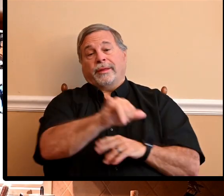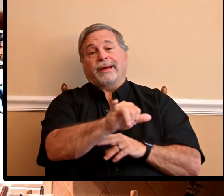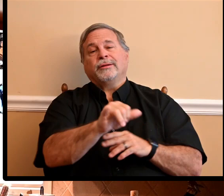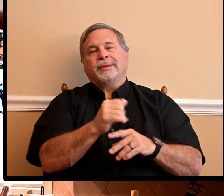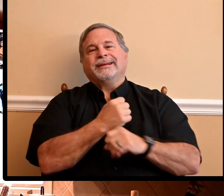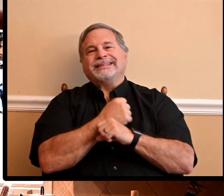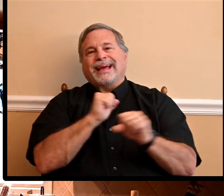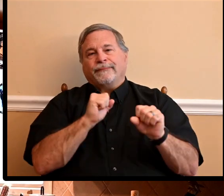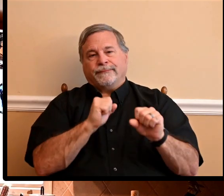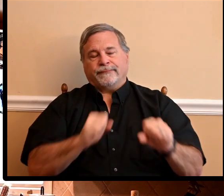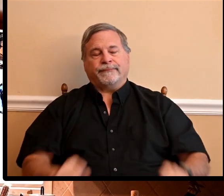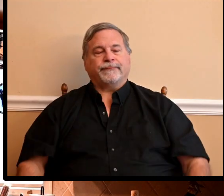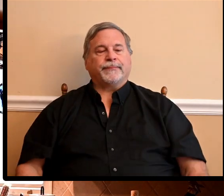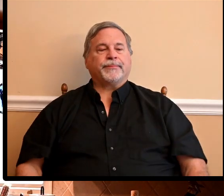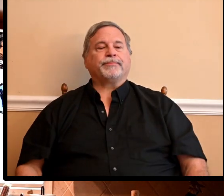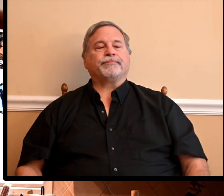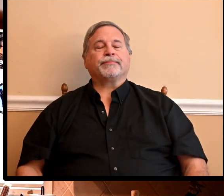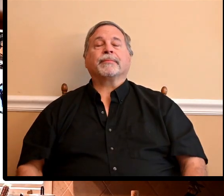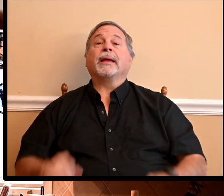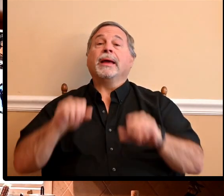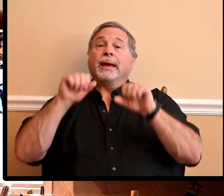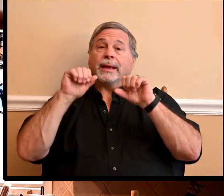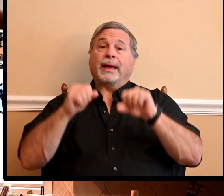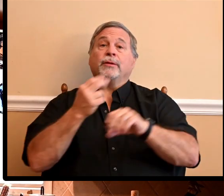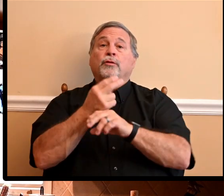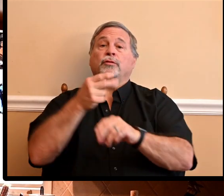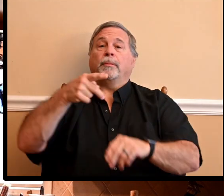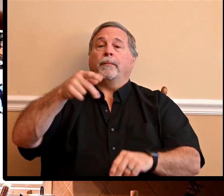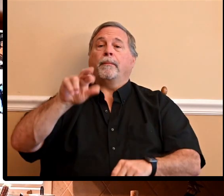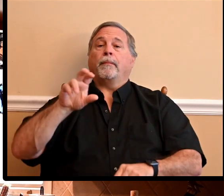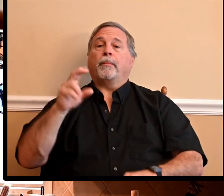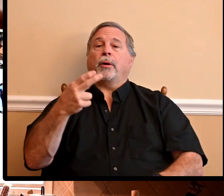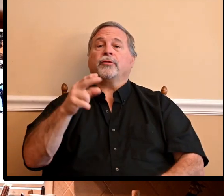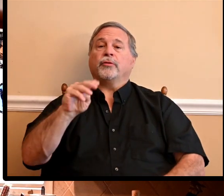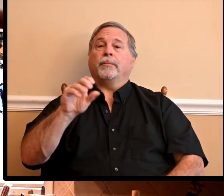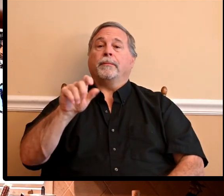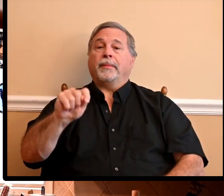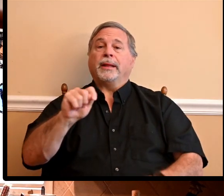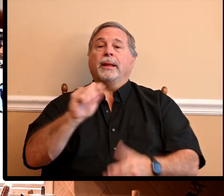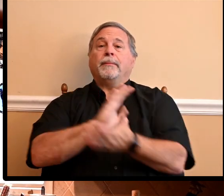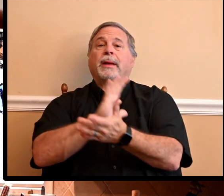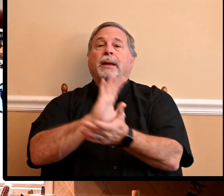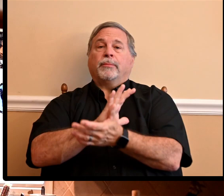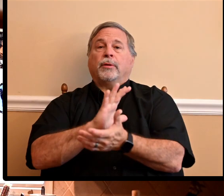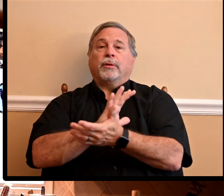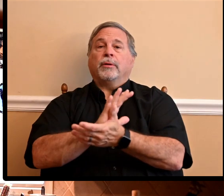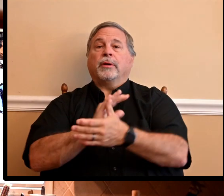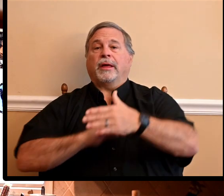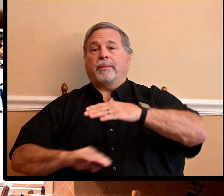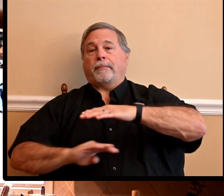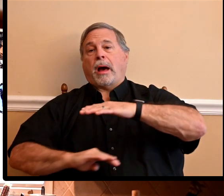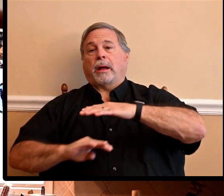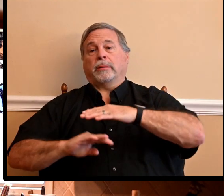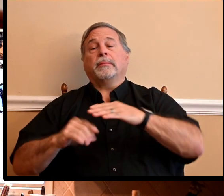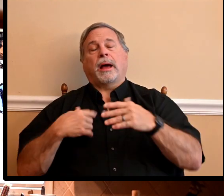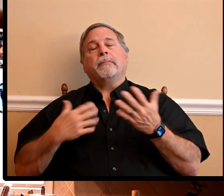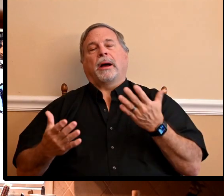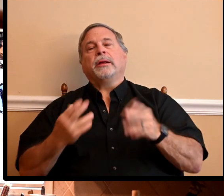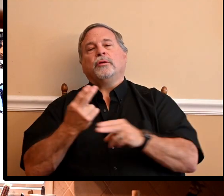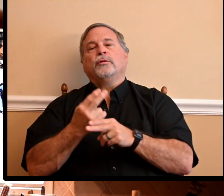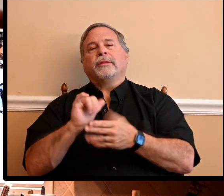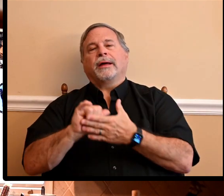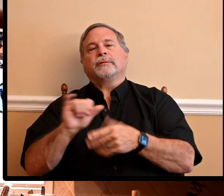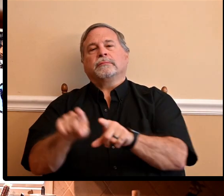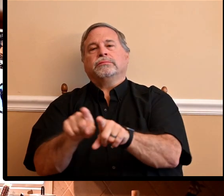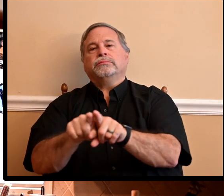probably want to do this just to be safe. You can also put parchment paper down in the bottoms, and I